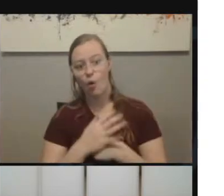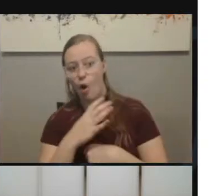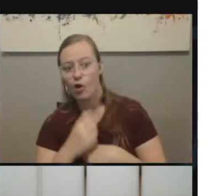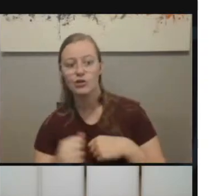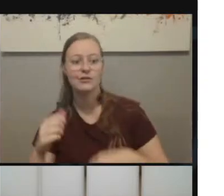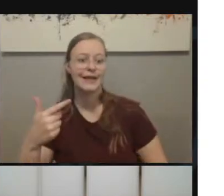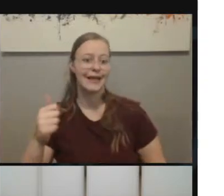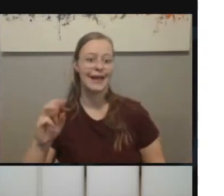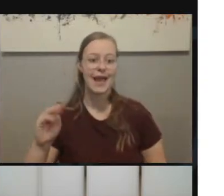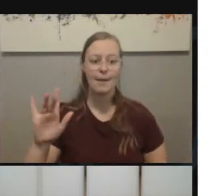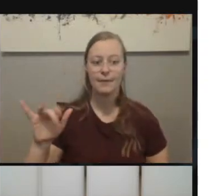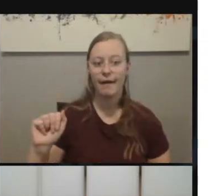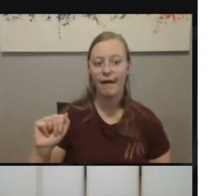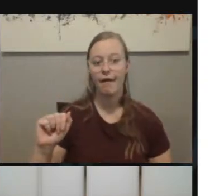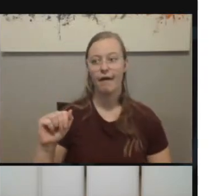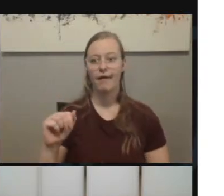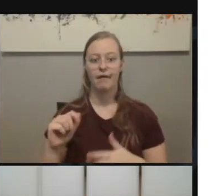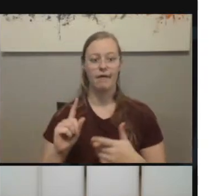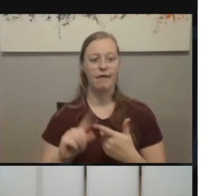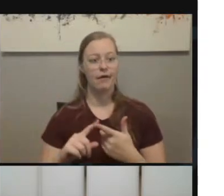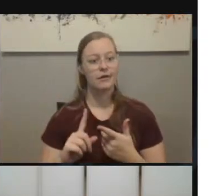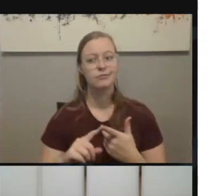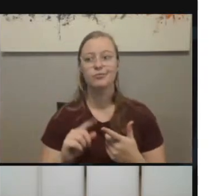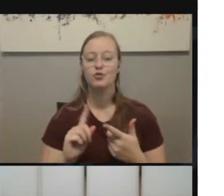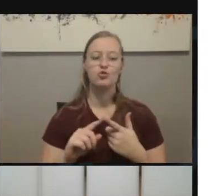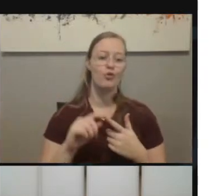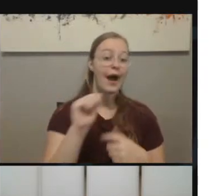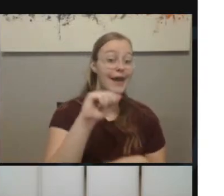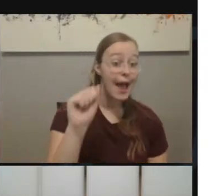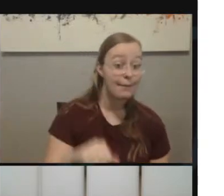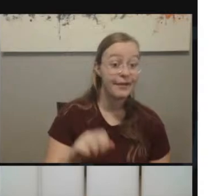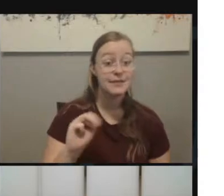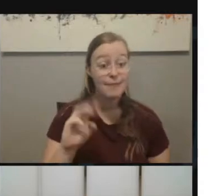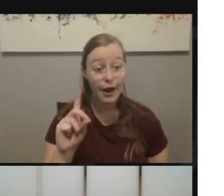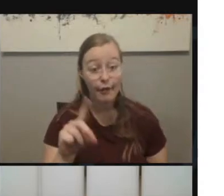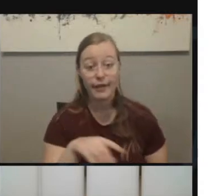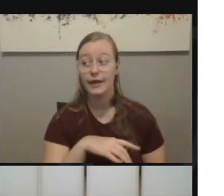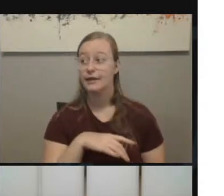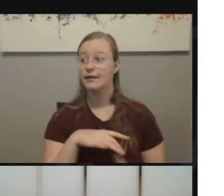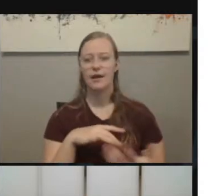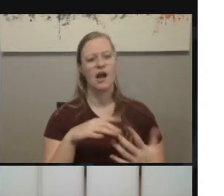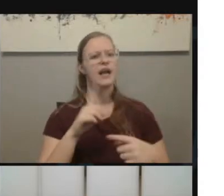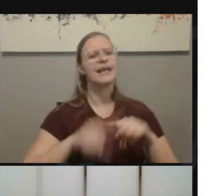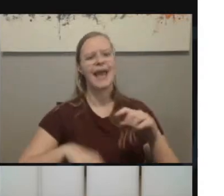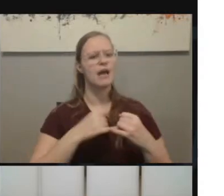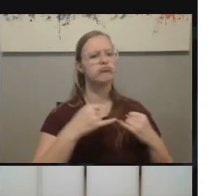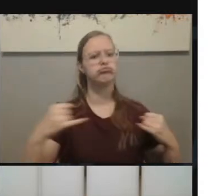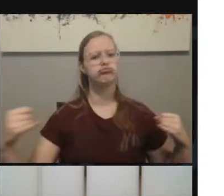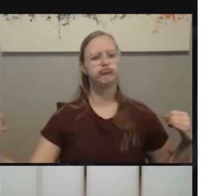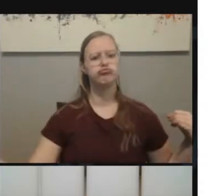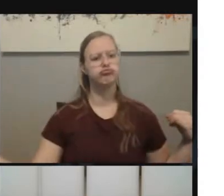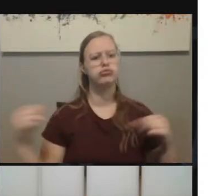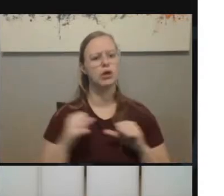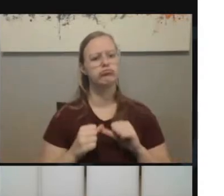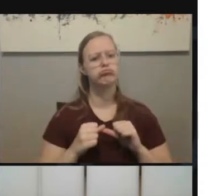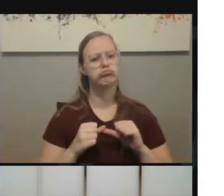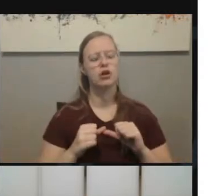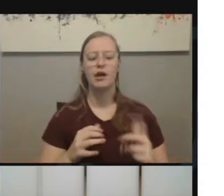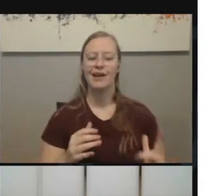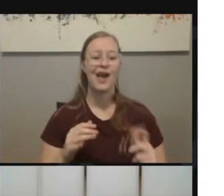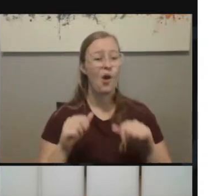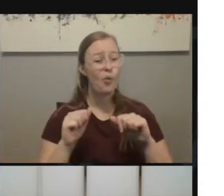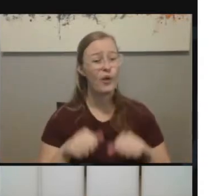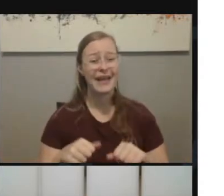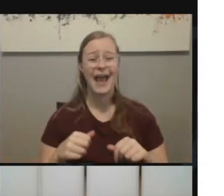Gambia, as in Haley's case, to Annapolis. All we can do is push back as far as